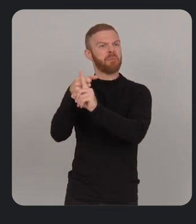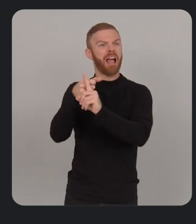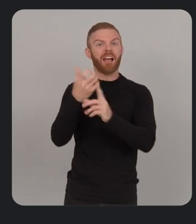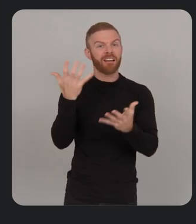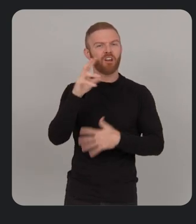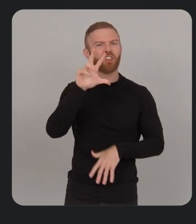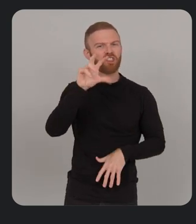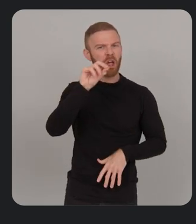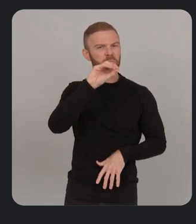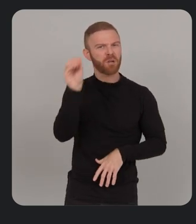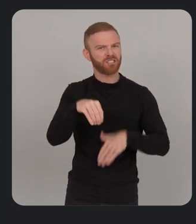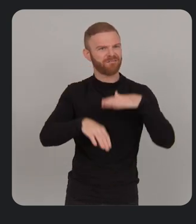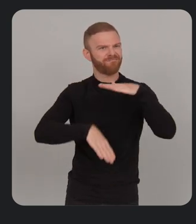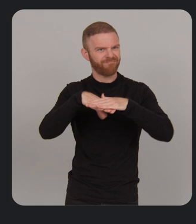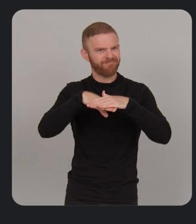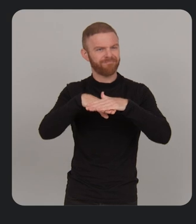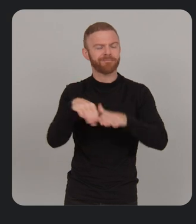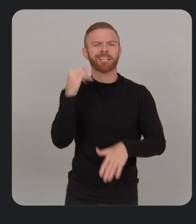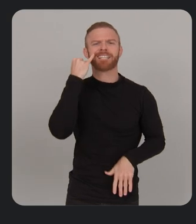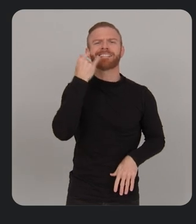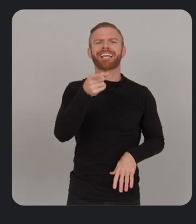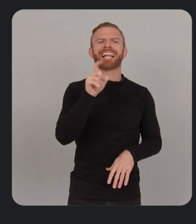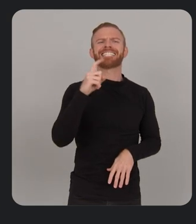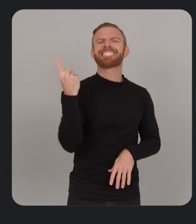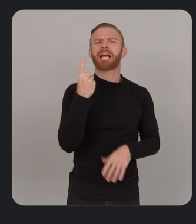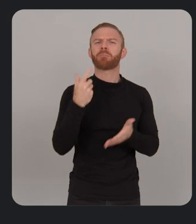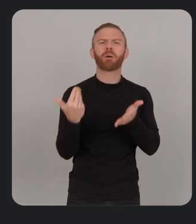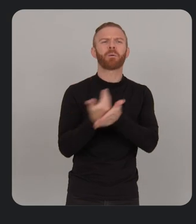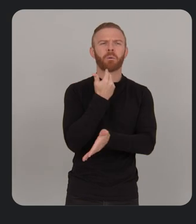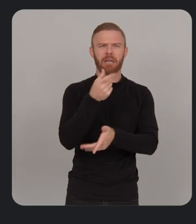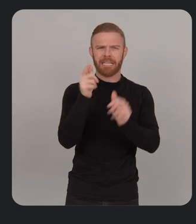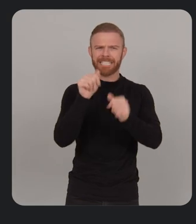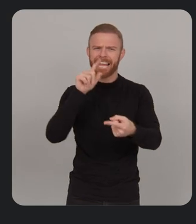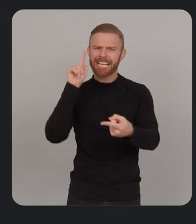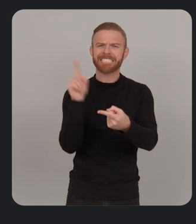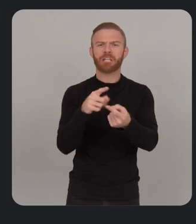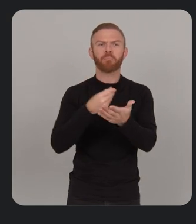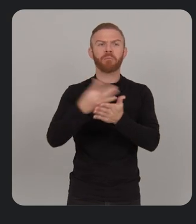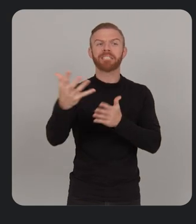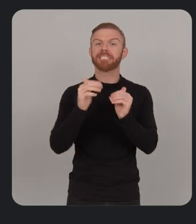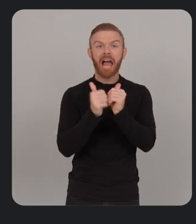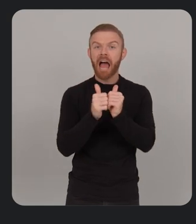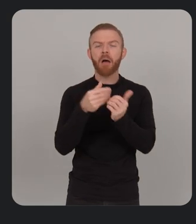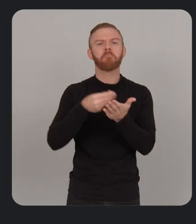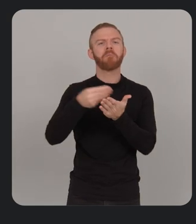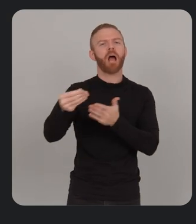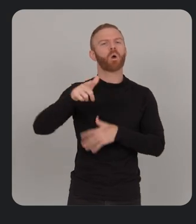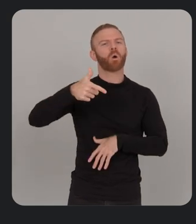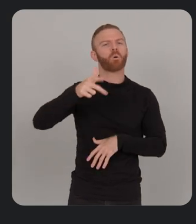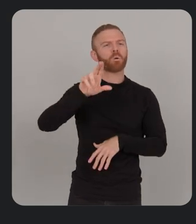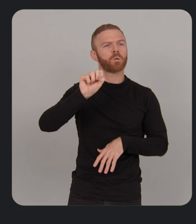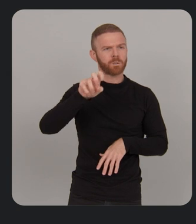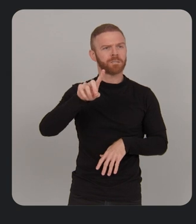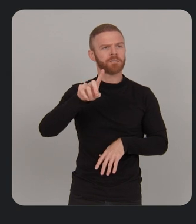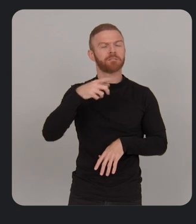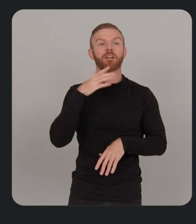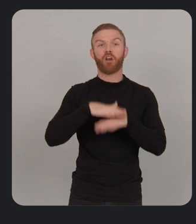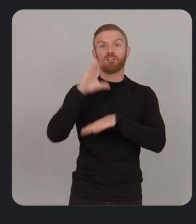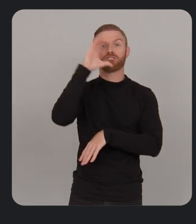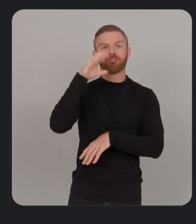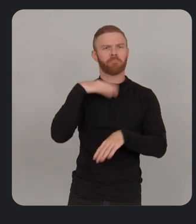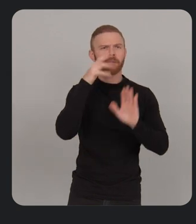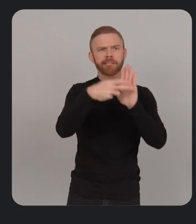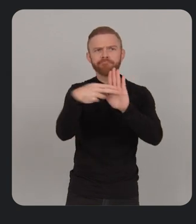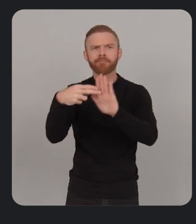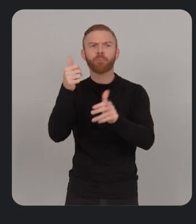impact by up to 30 percent and if you need something new you can reduce waste by buying something pre-owned on search we'll highlight which